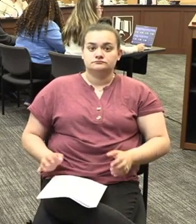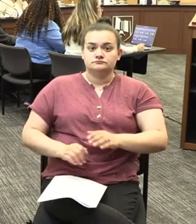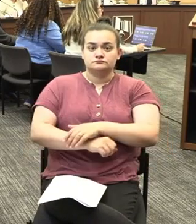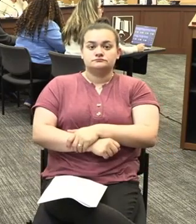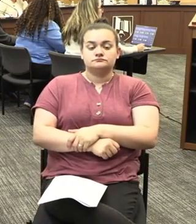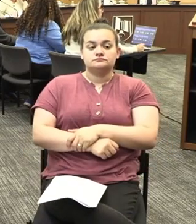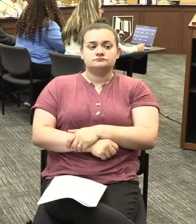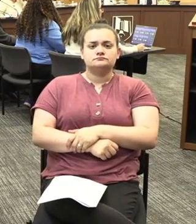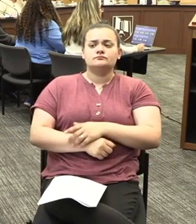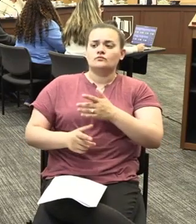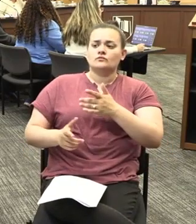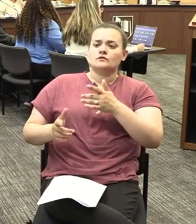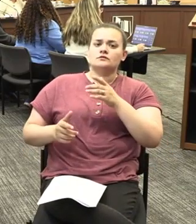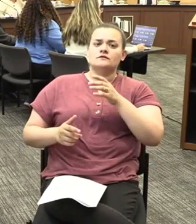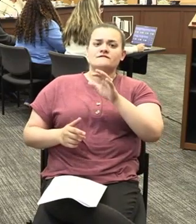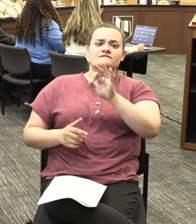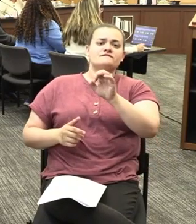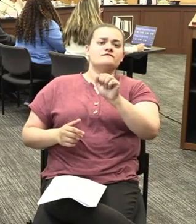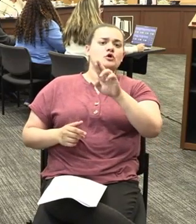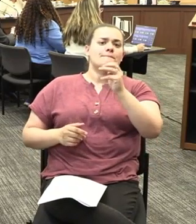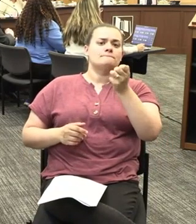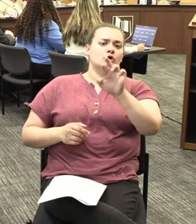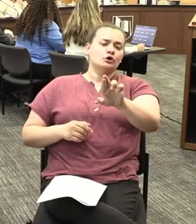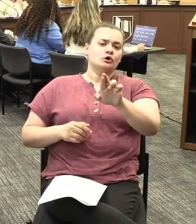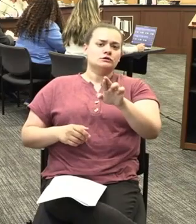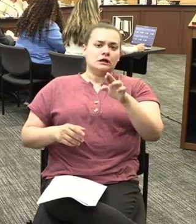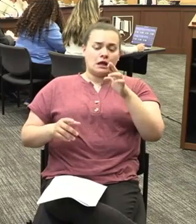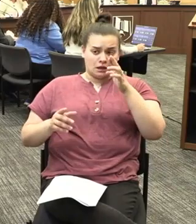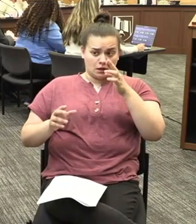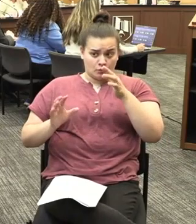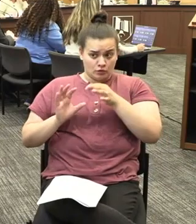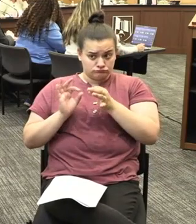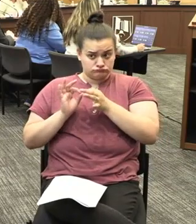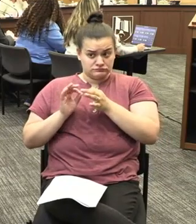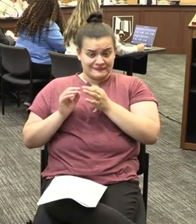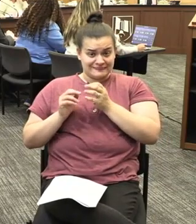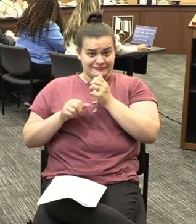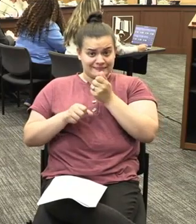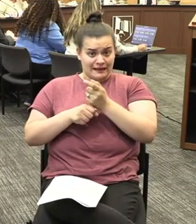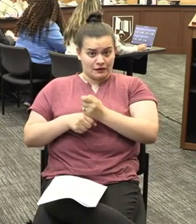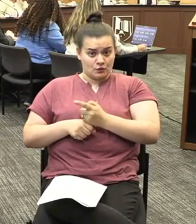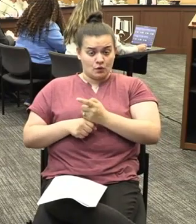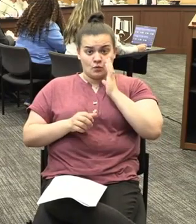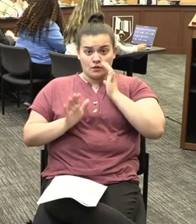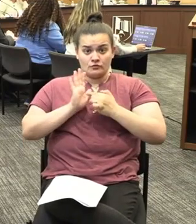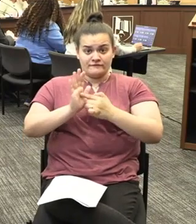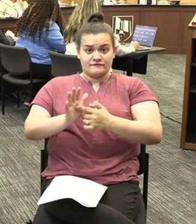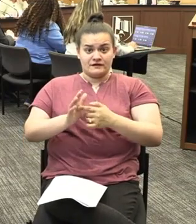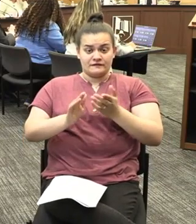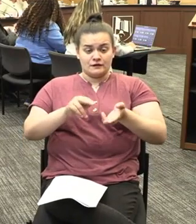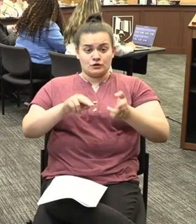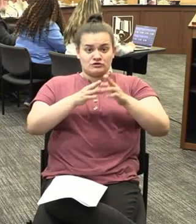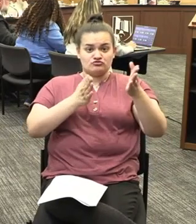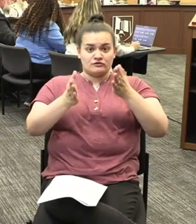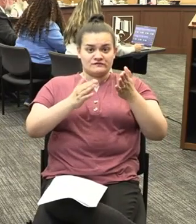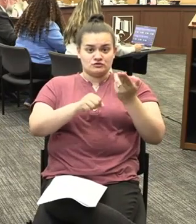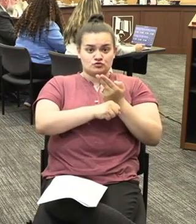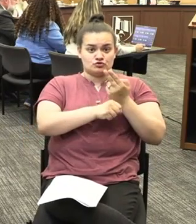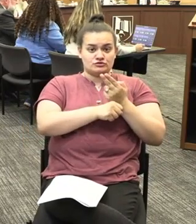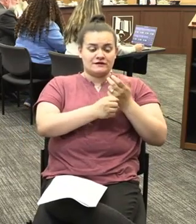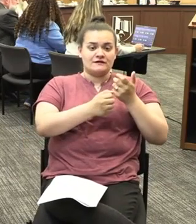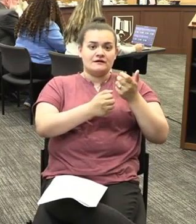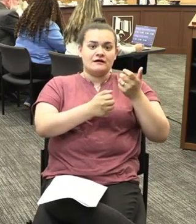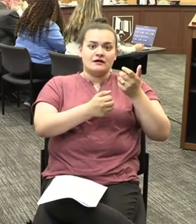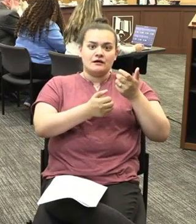So really quickly, I just want to indicate that the annual spend increase reflect the increased services utilization funded by JJC's